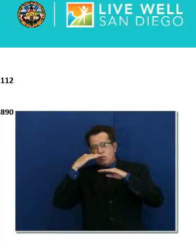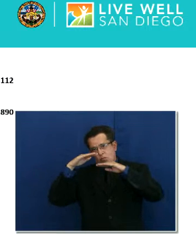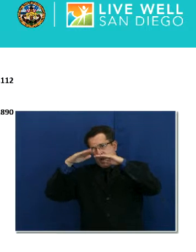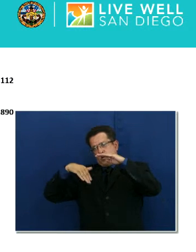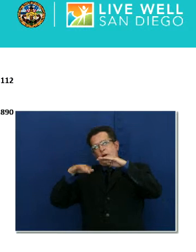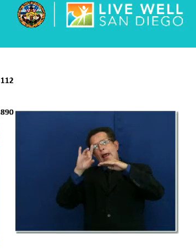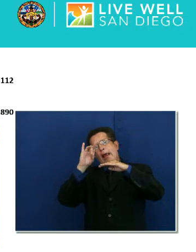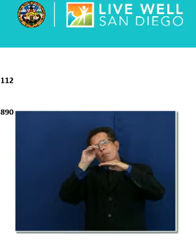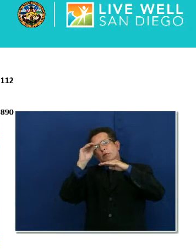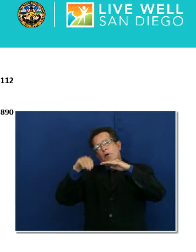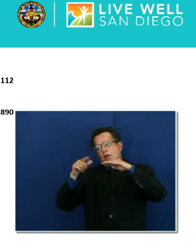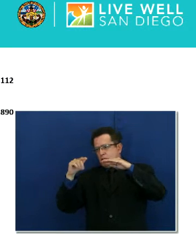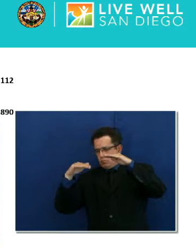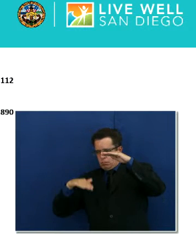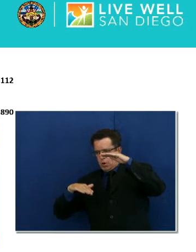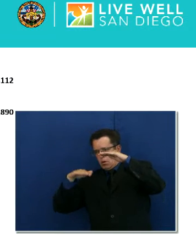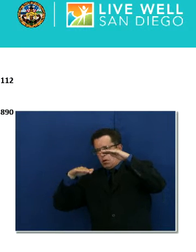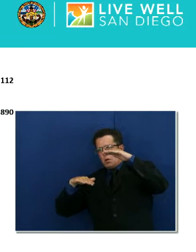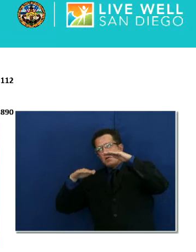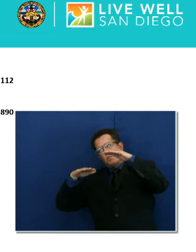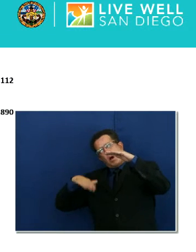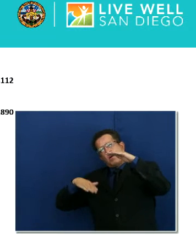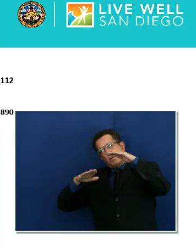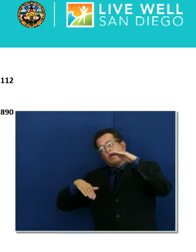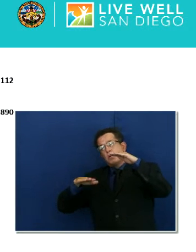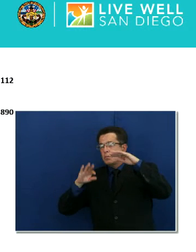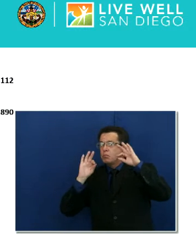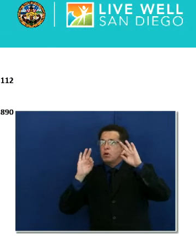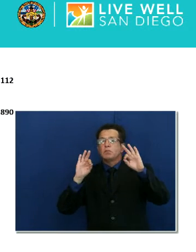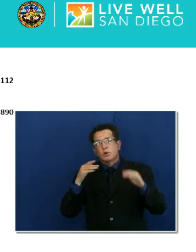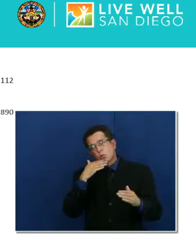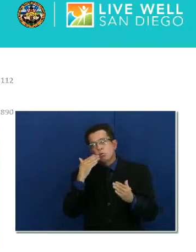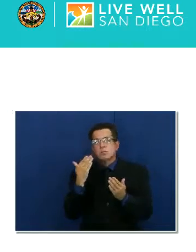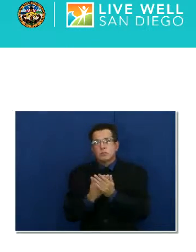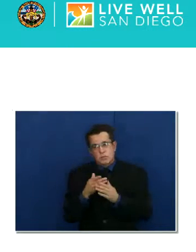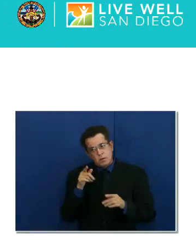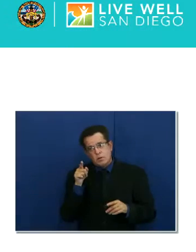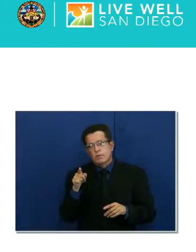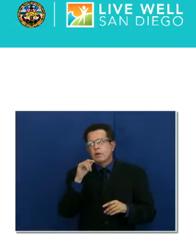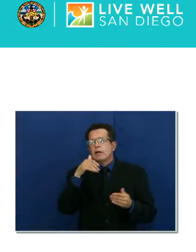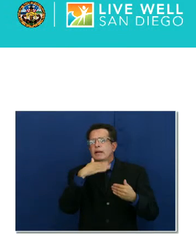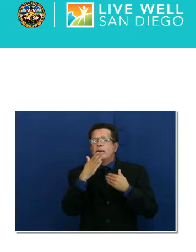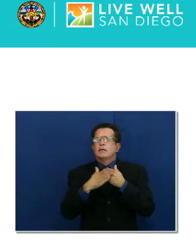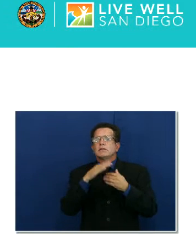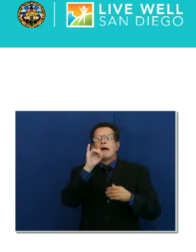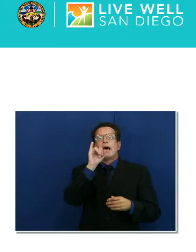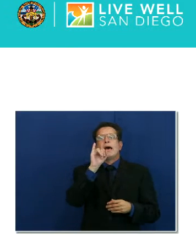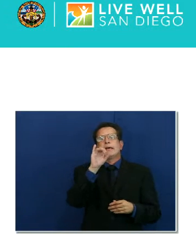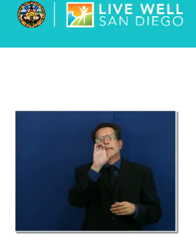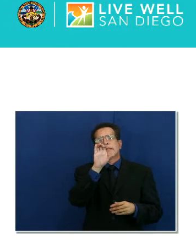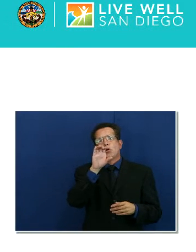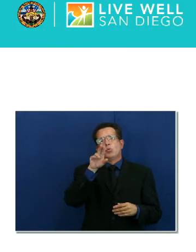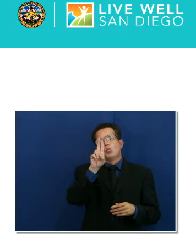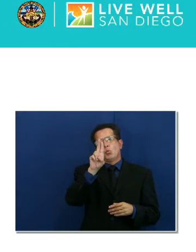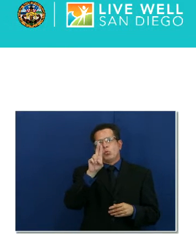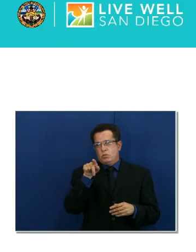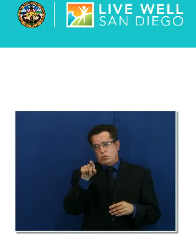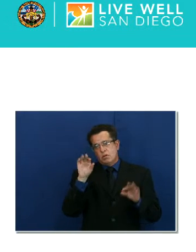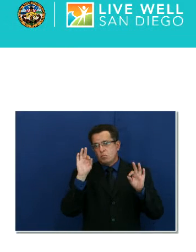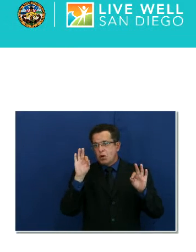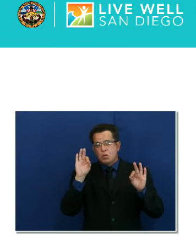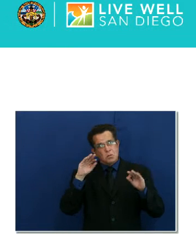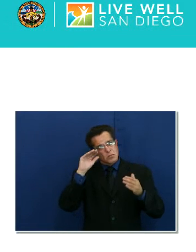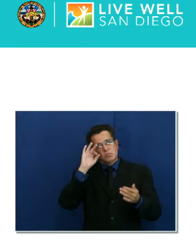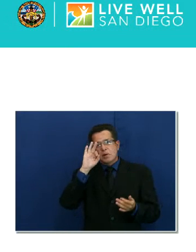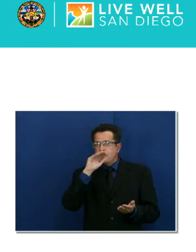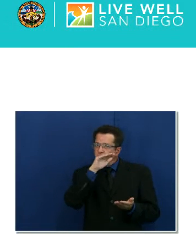bed capacity trigger that we monitor as one of ours. And then final stat is our ICU capacity. Again, remarkably flat and